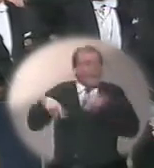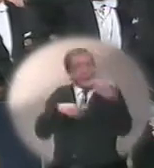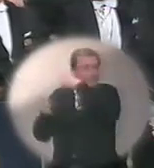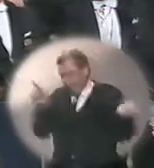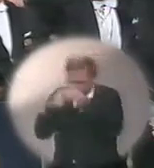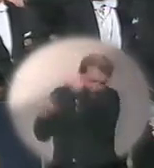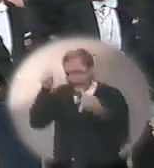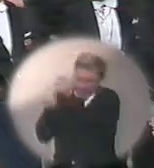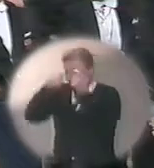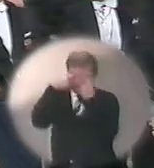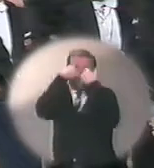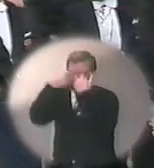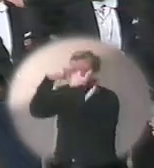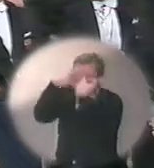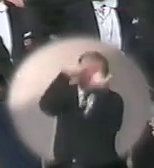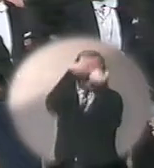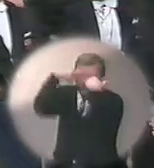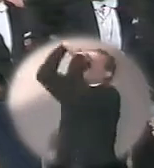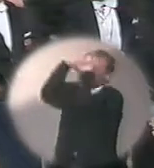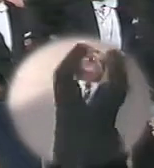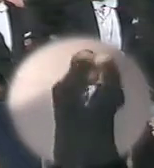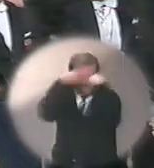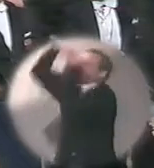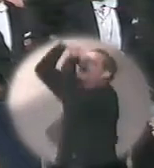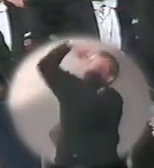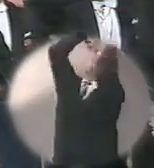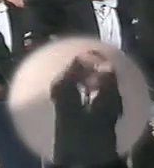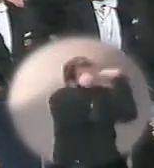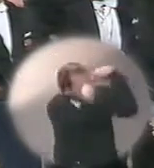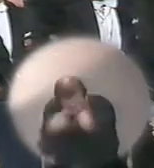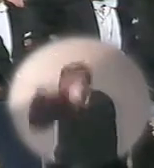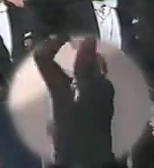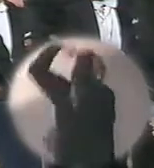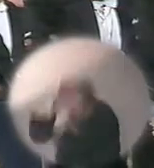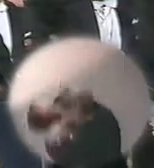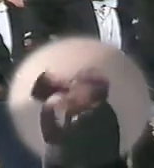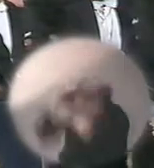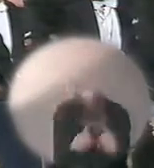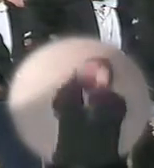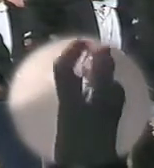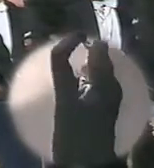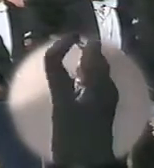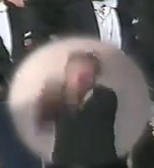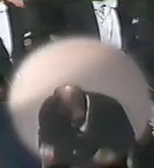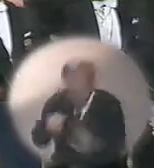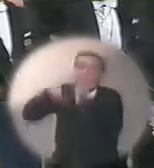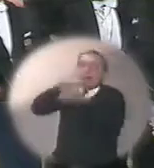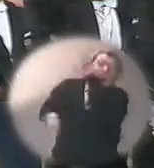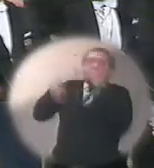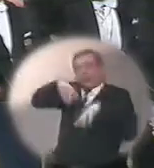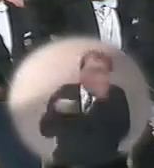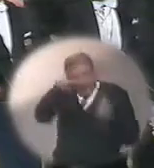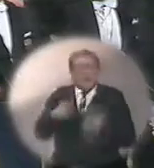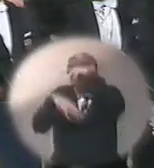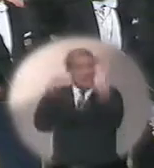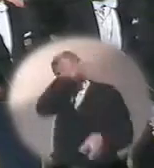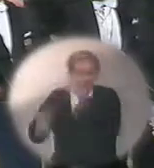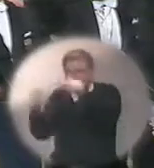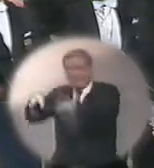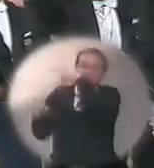the interpretation of the performing artist. The interpretation works on several